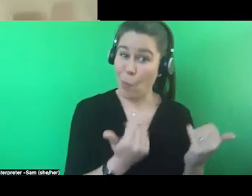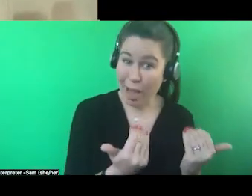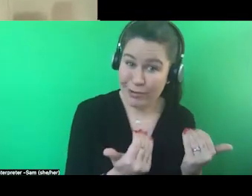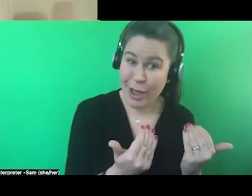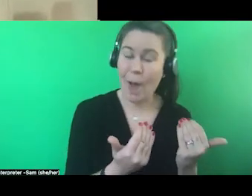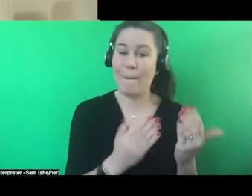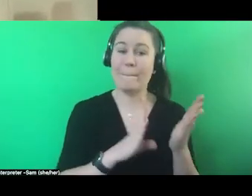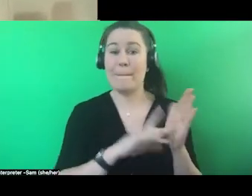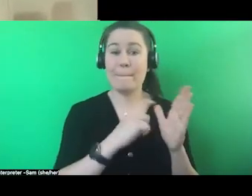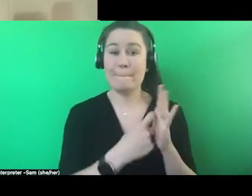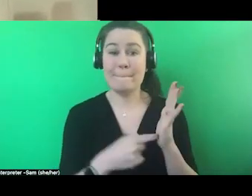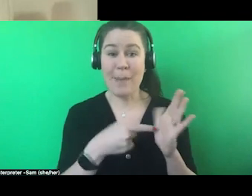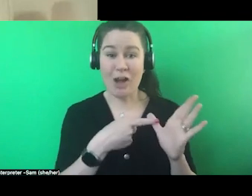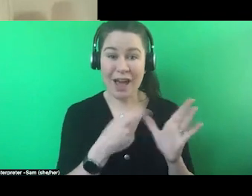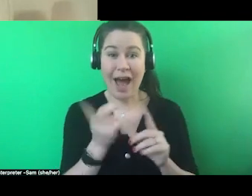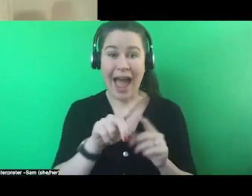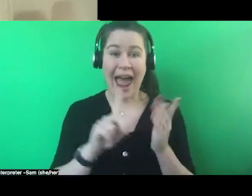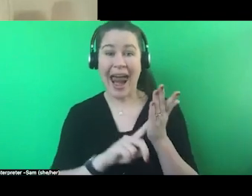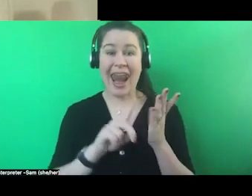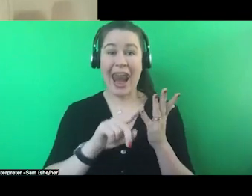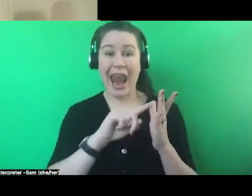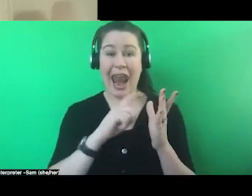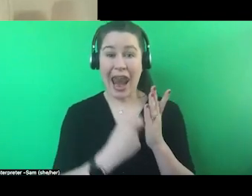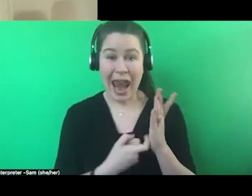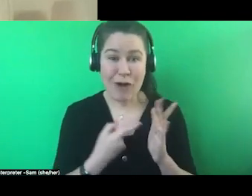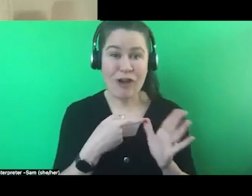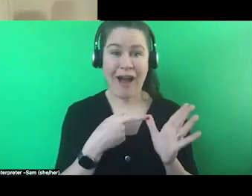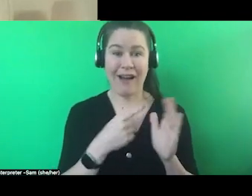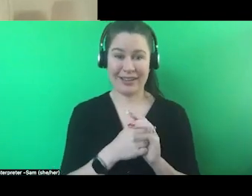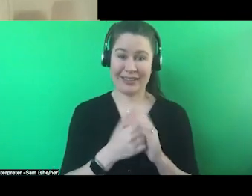Laura. Kindly join us now.